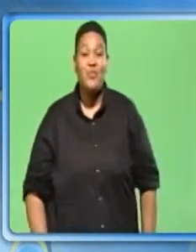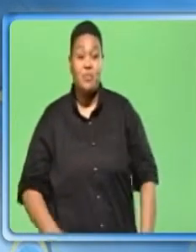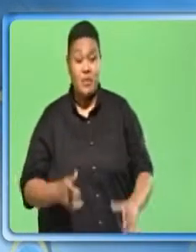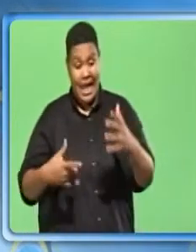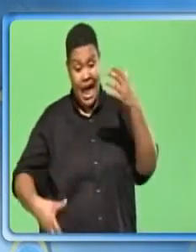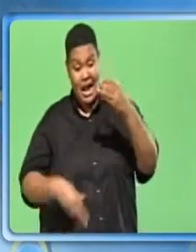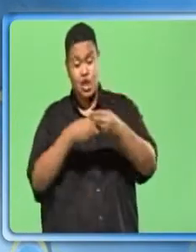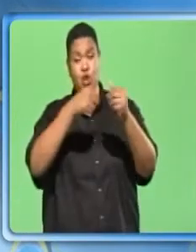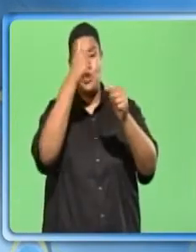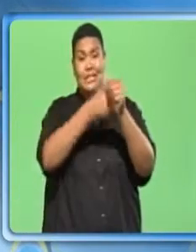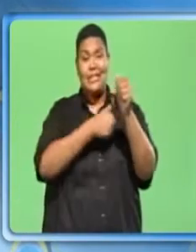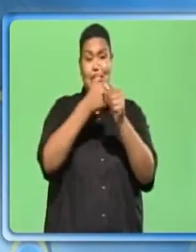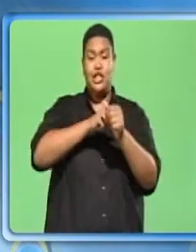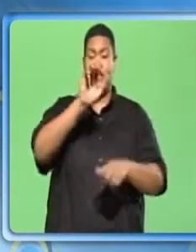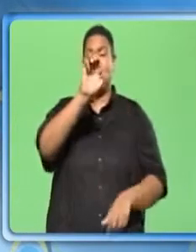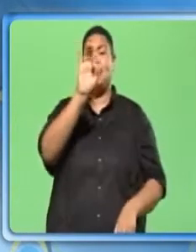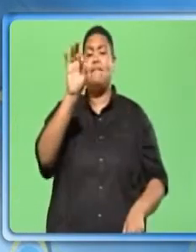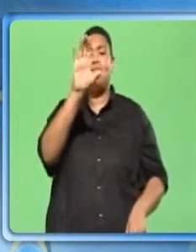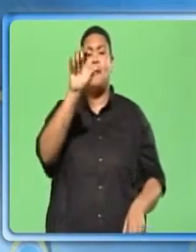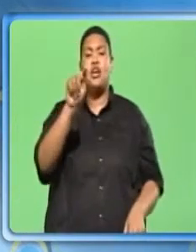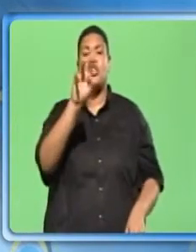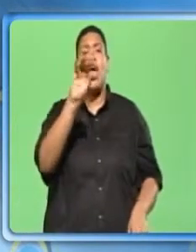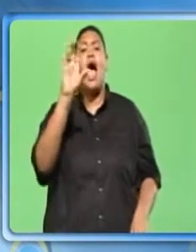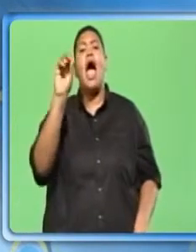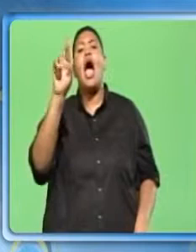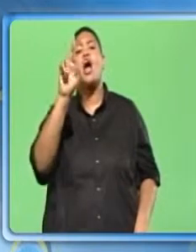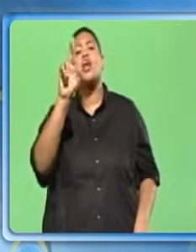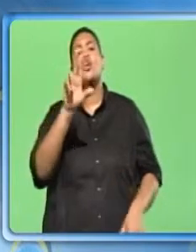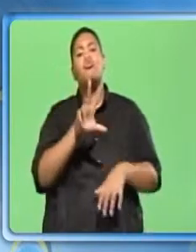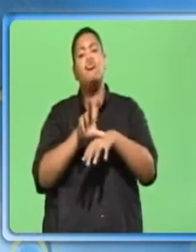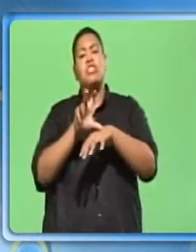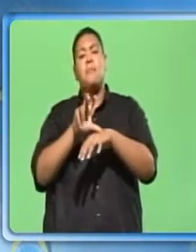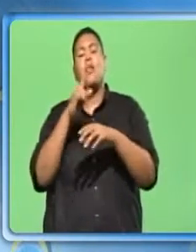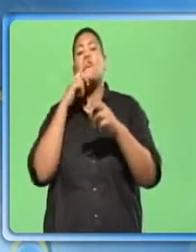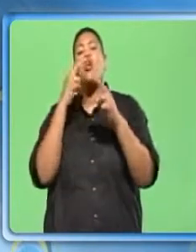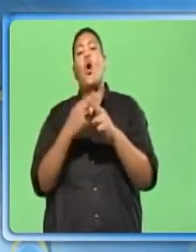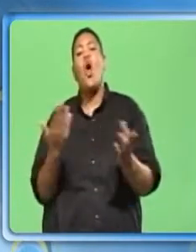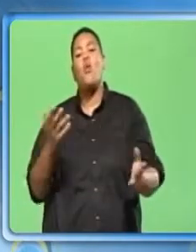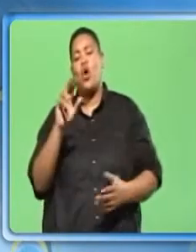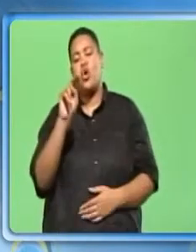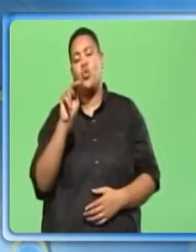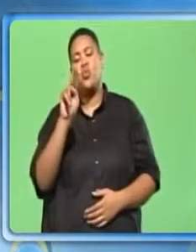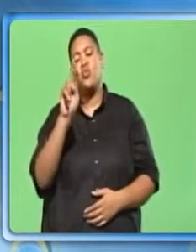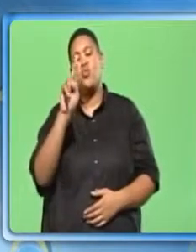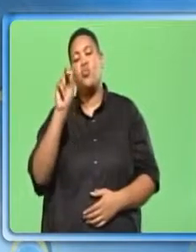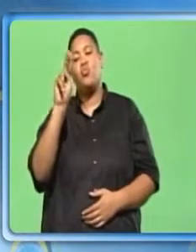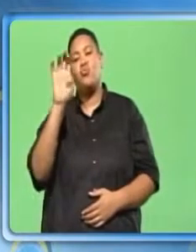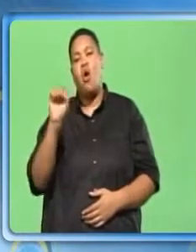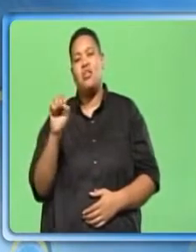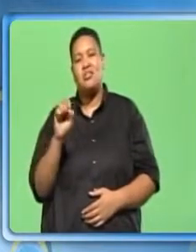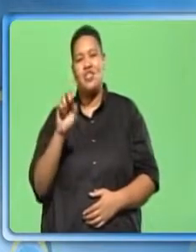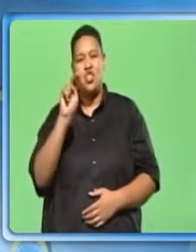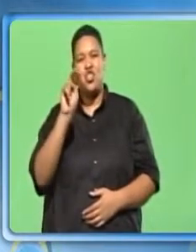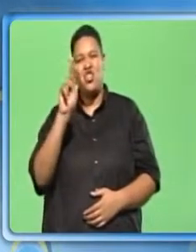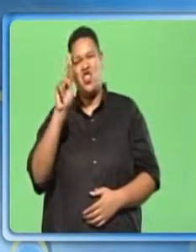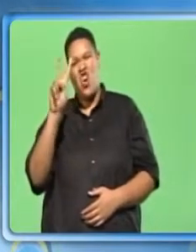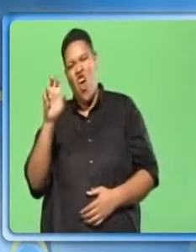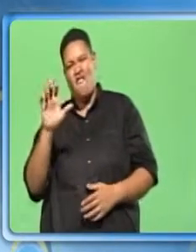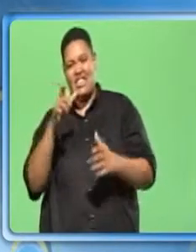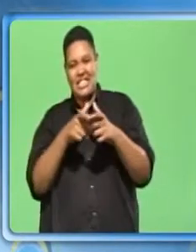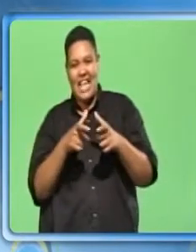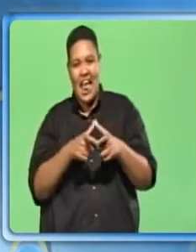Attached to each effector and receptor are nerve cells called neurons. Neurons are made up of three basic